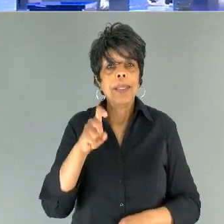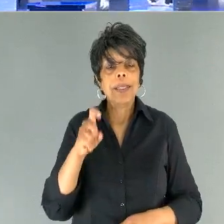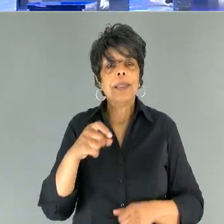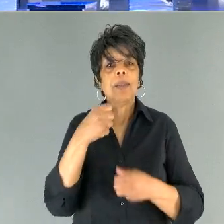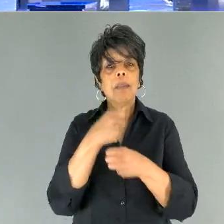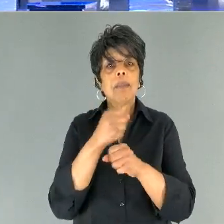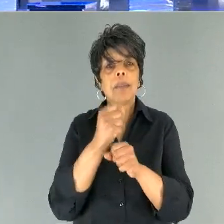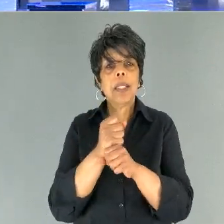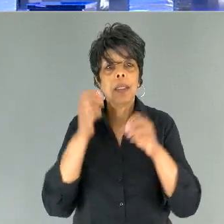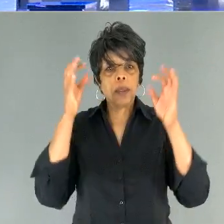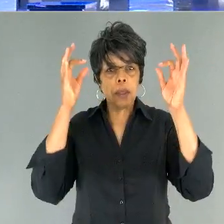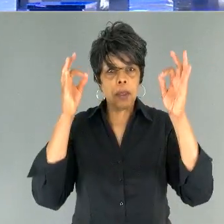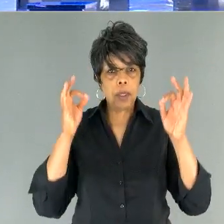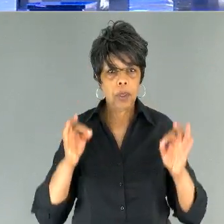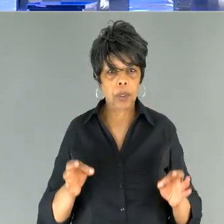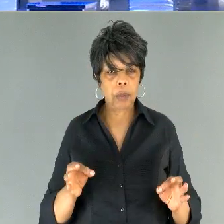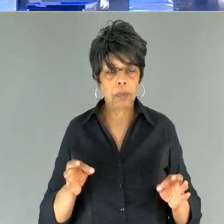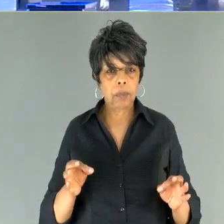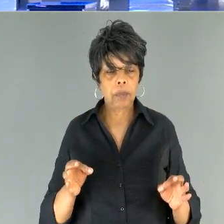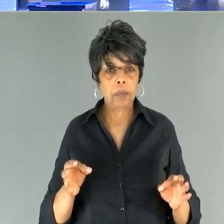make a decision